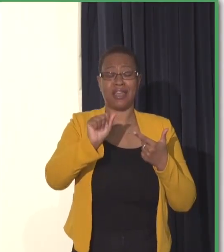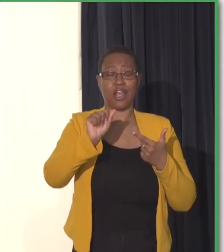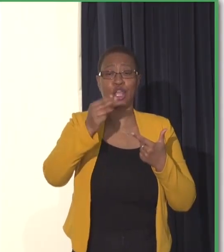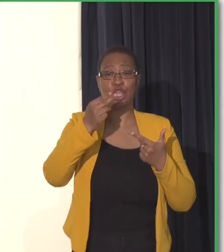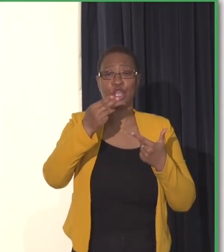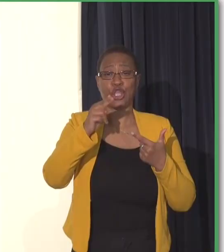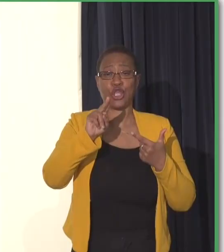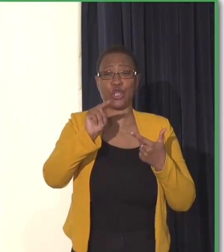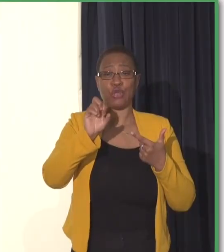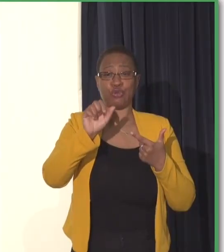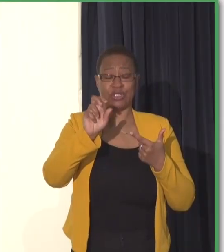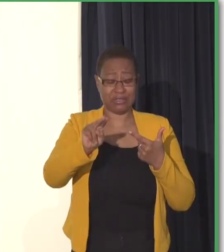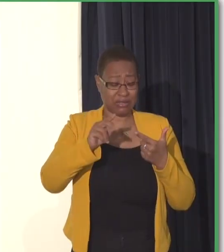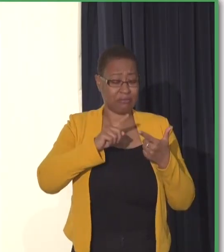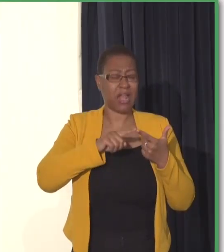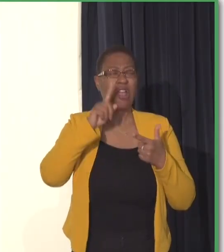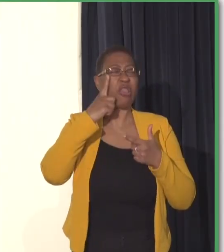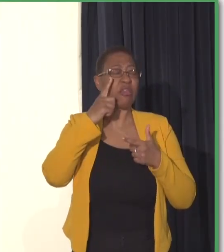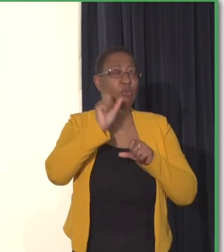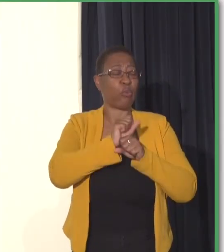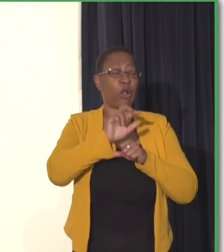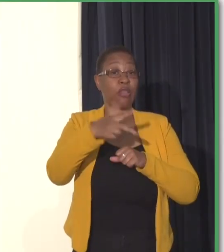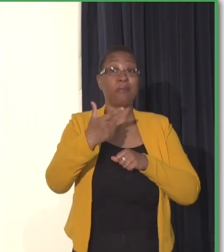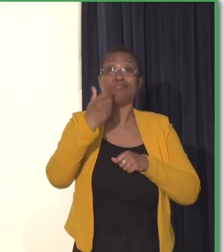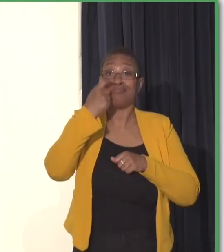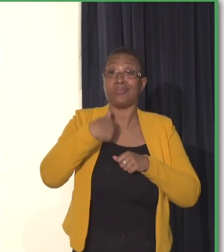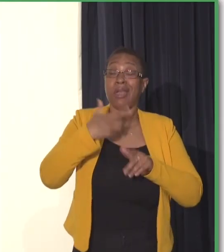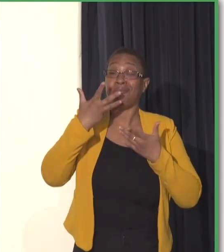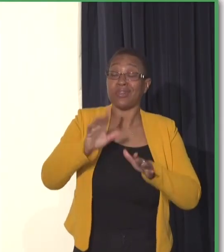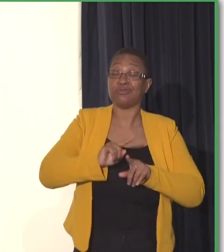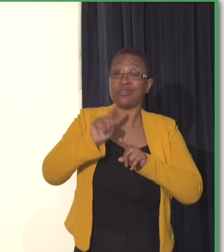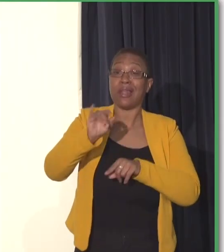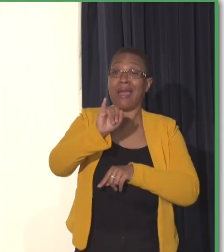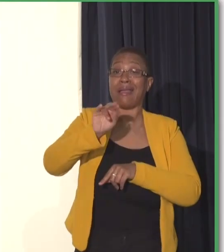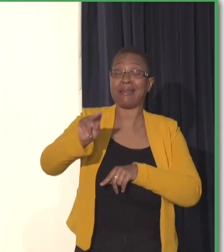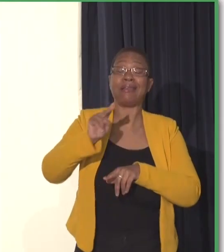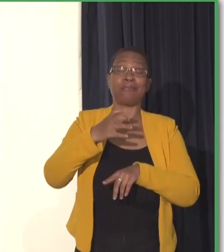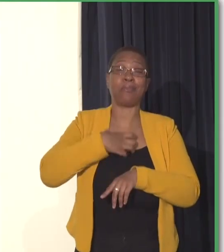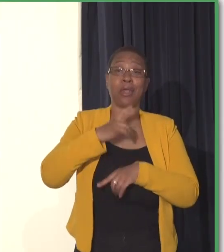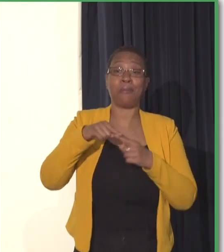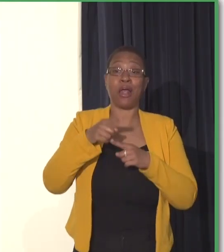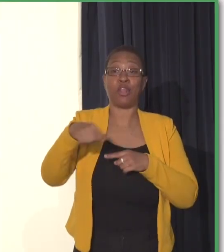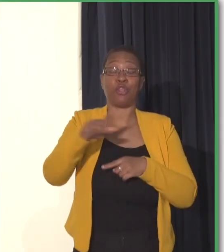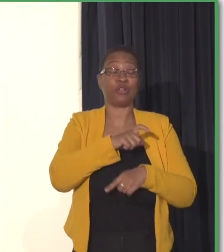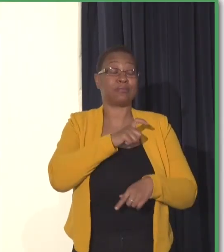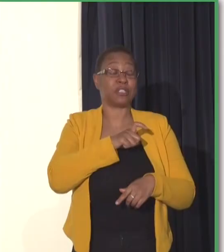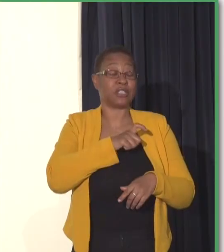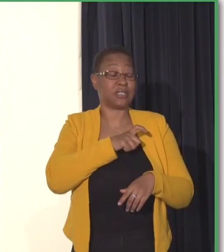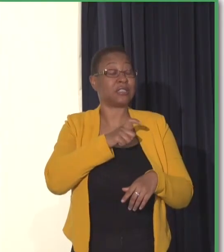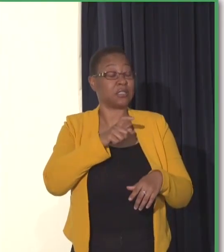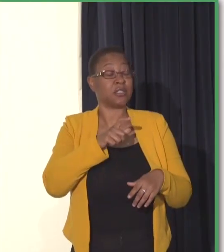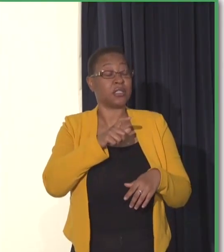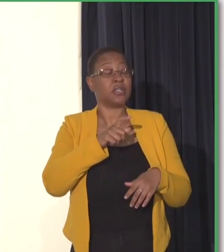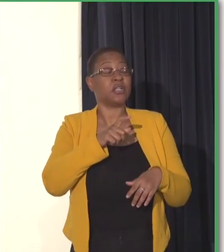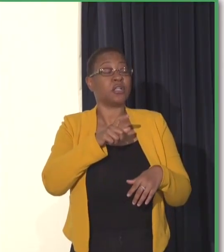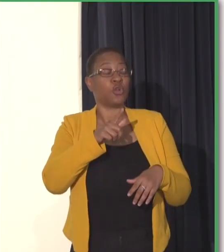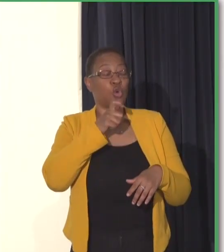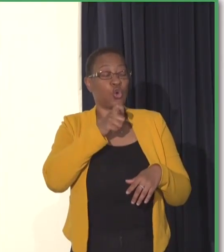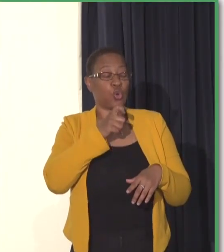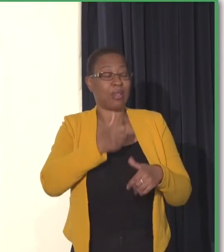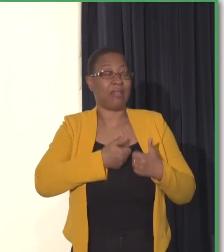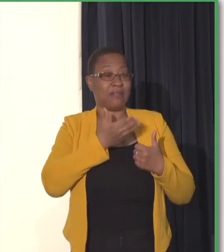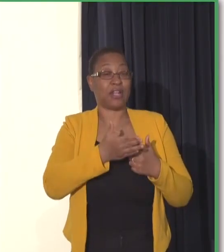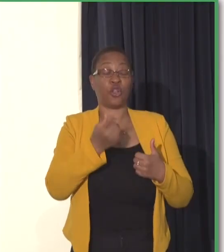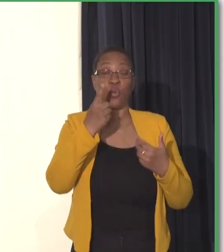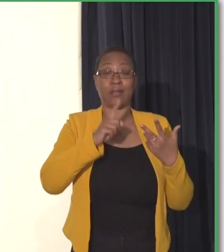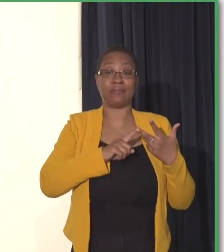Now, I done been to IN complaining about these officers living in these facilities. And then this one named Amber